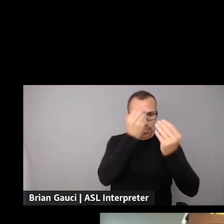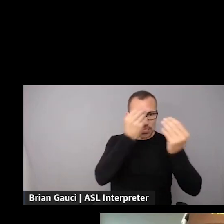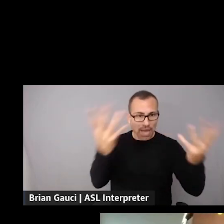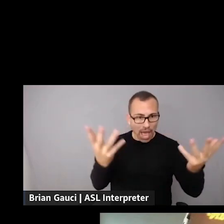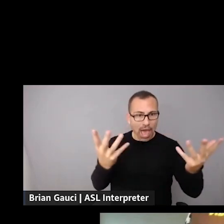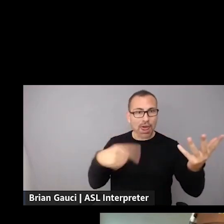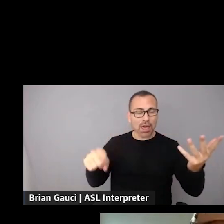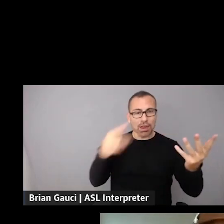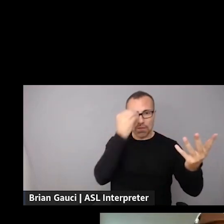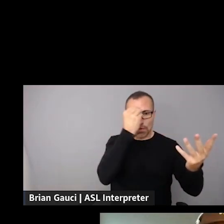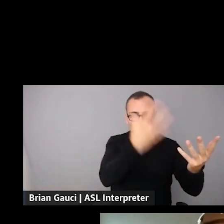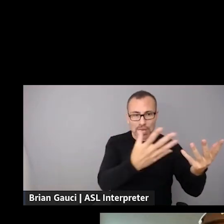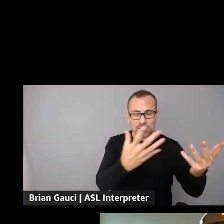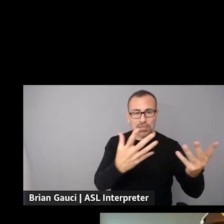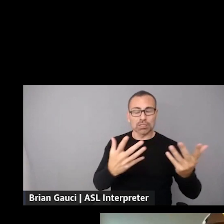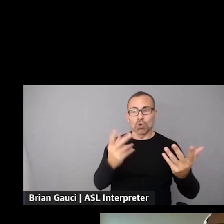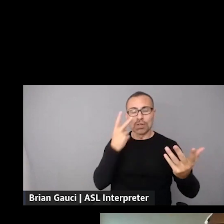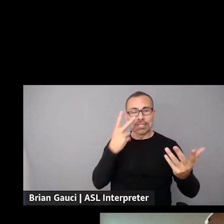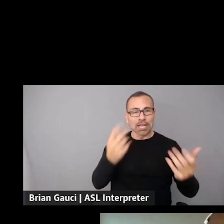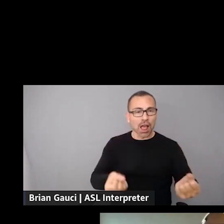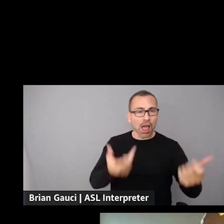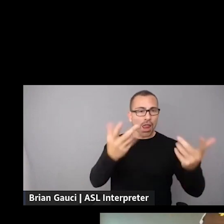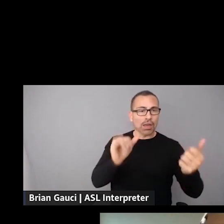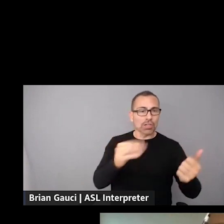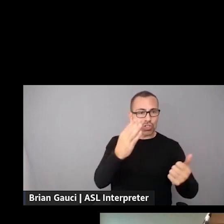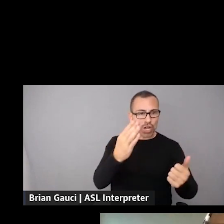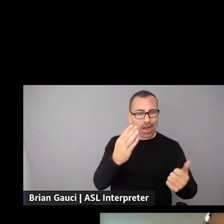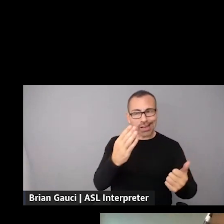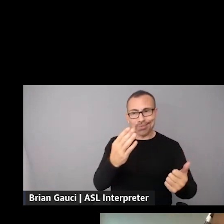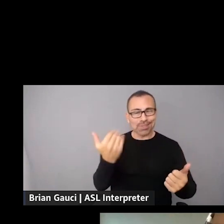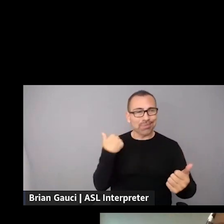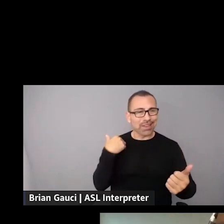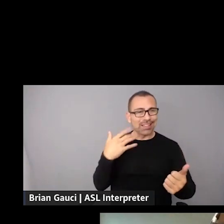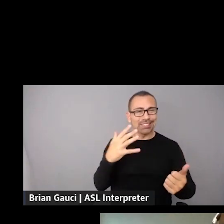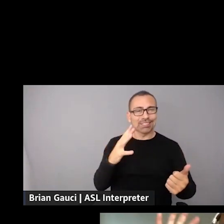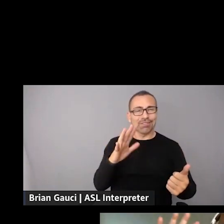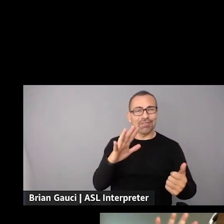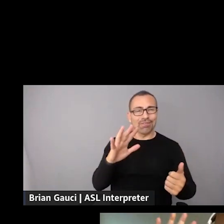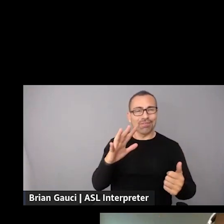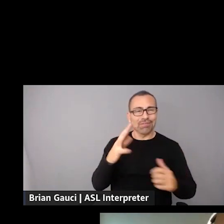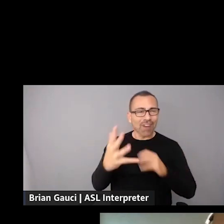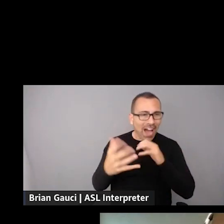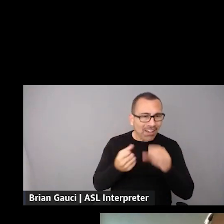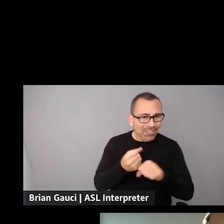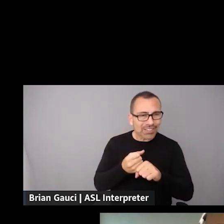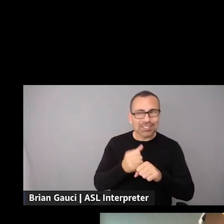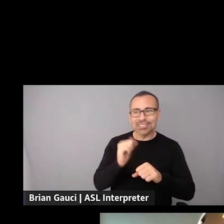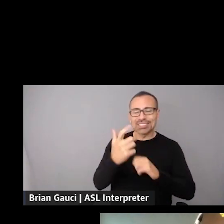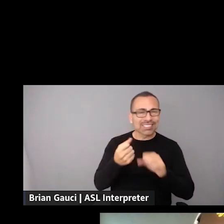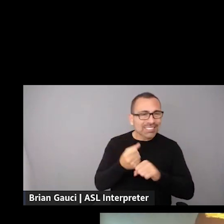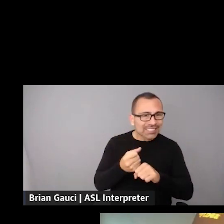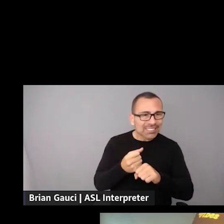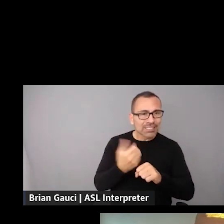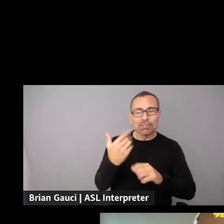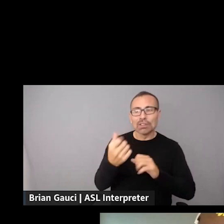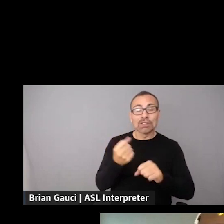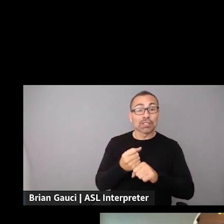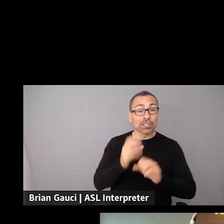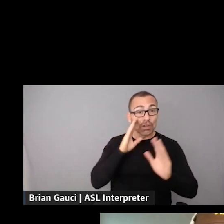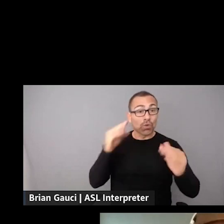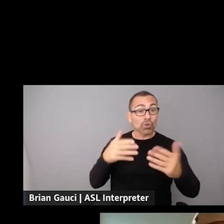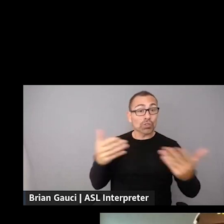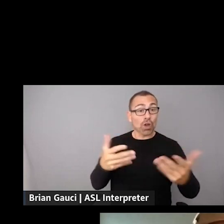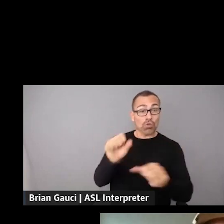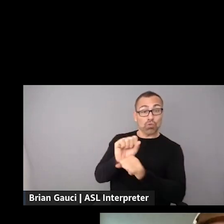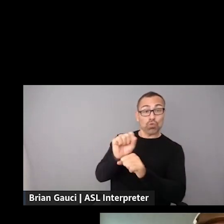data. So we're seeing a lot of jobs, I think, in the past 5, 10, 15 years that primarily focus on working with data. Can